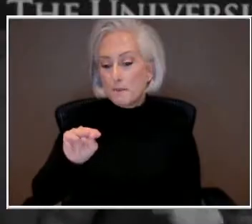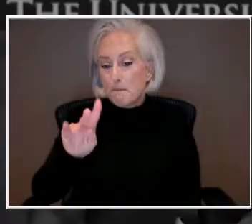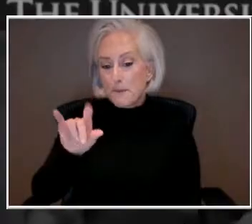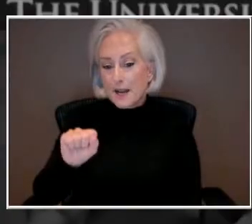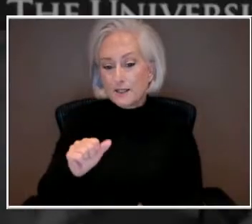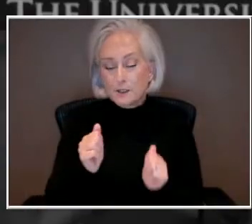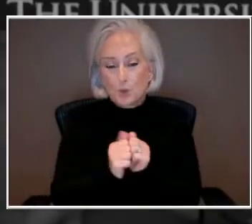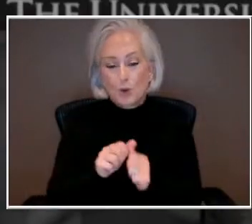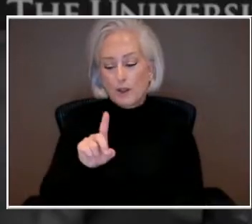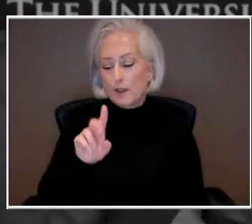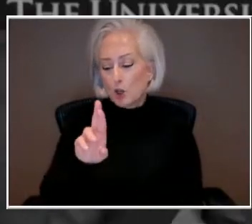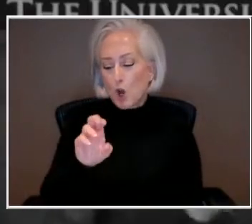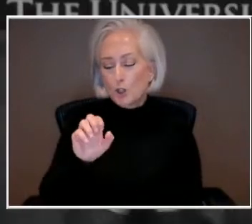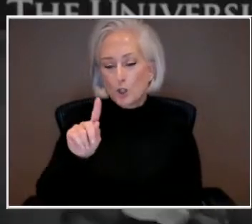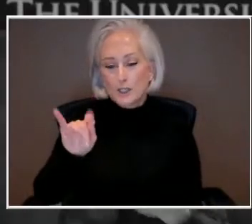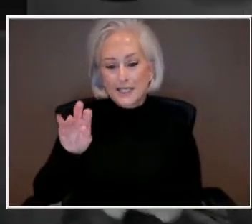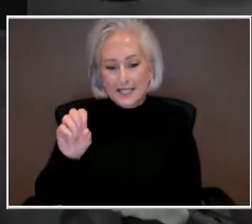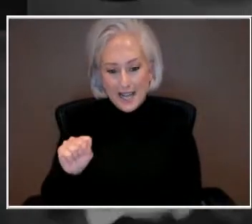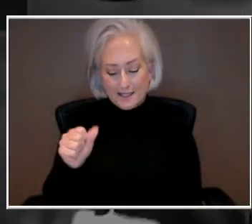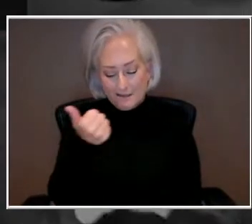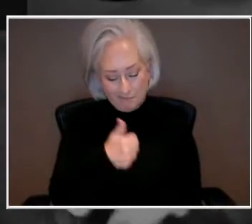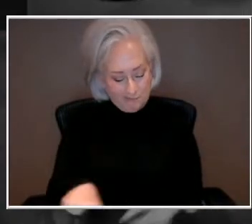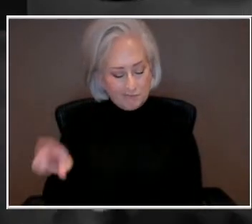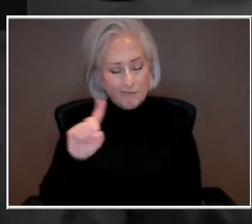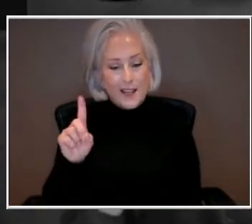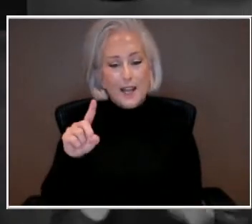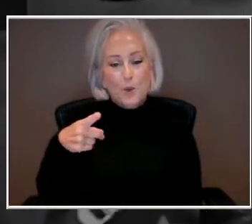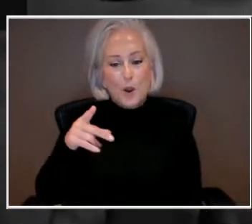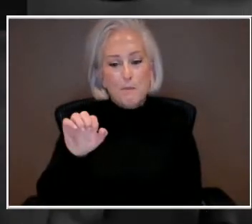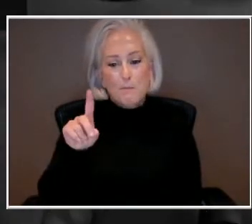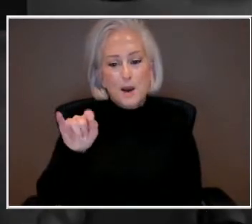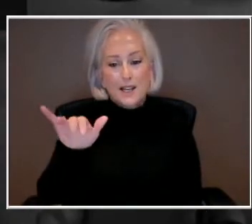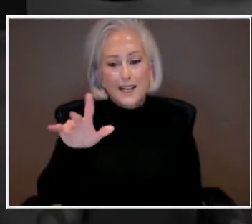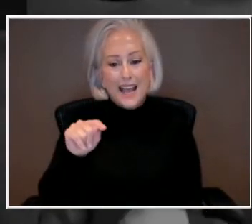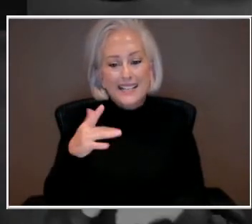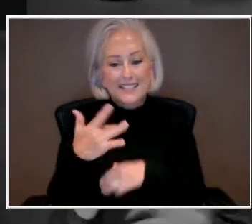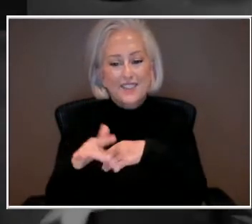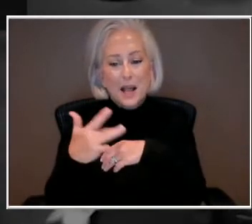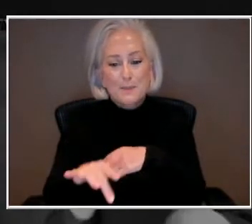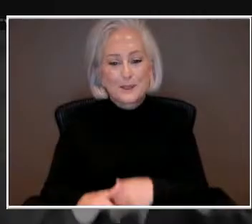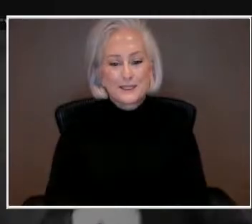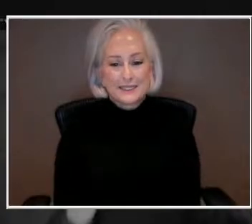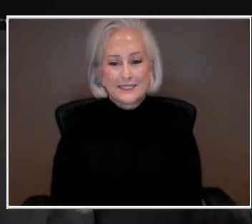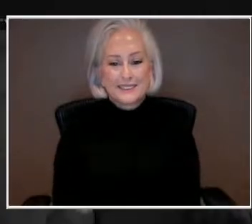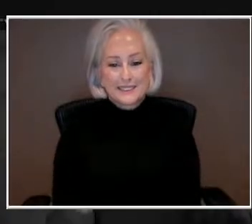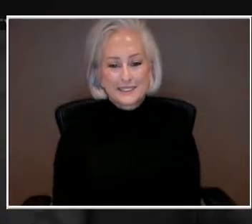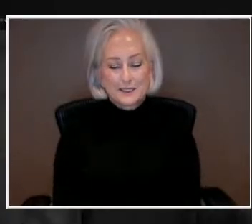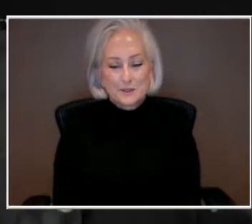podcast. Now everywhere podcasts are available.